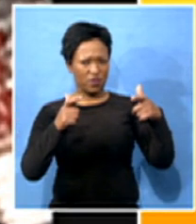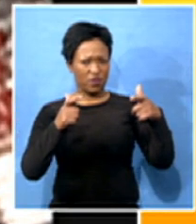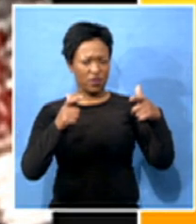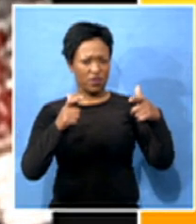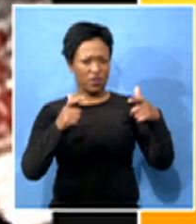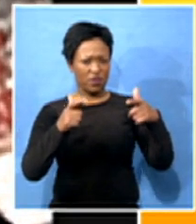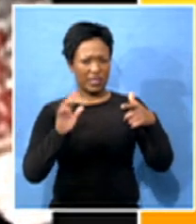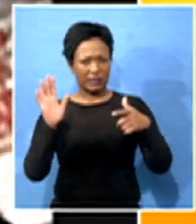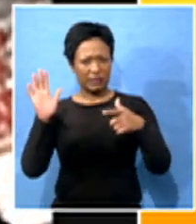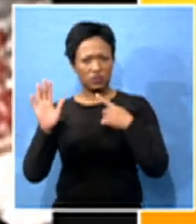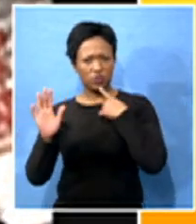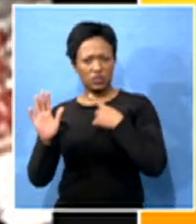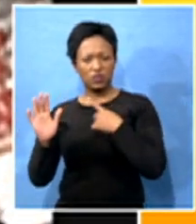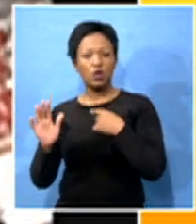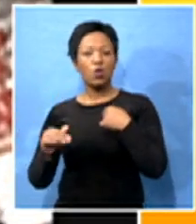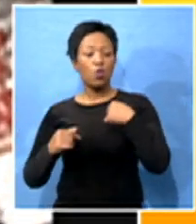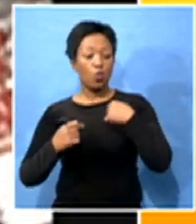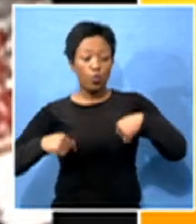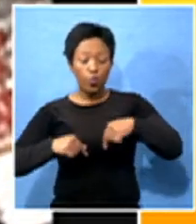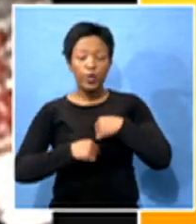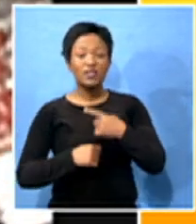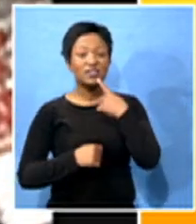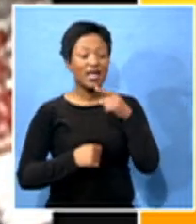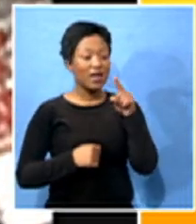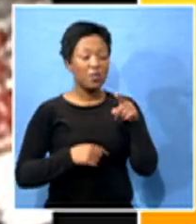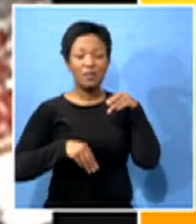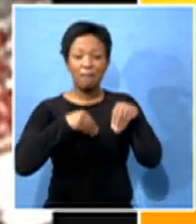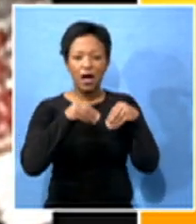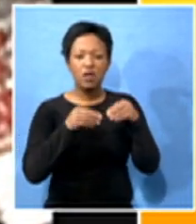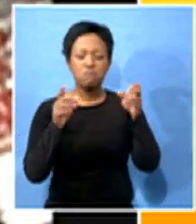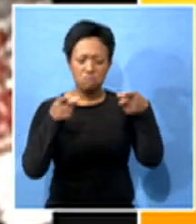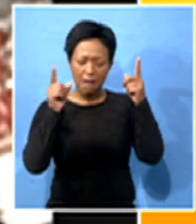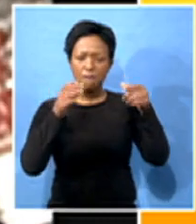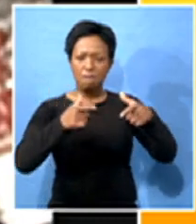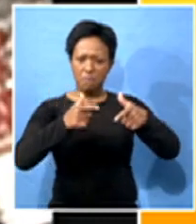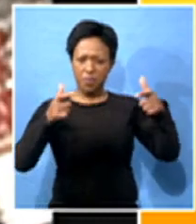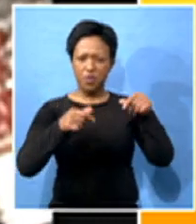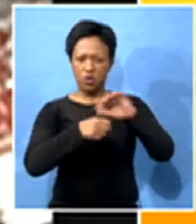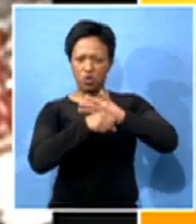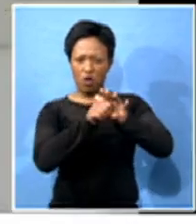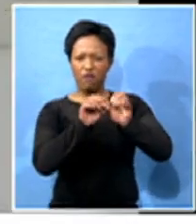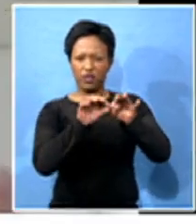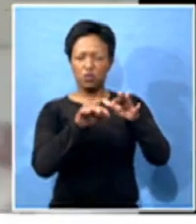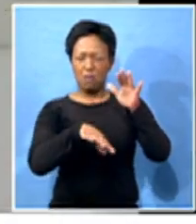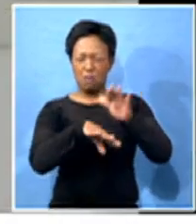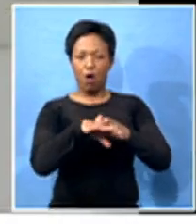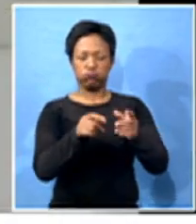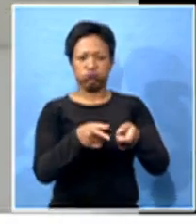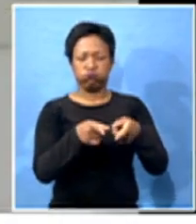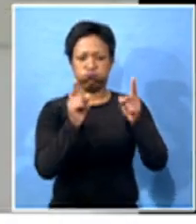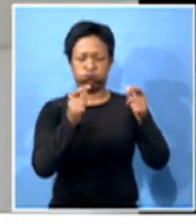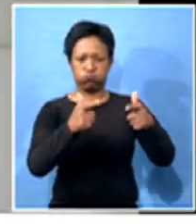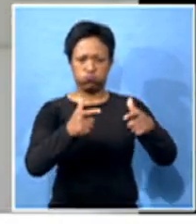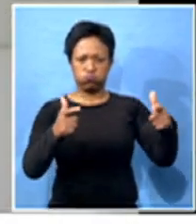saying? We say mining is the epicenter of the economy, they are affected most because they bring